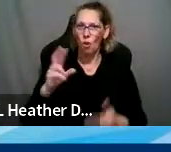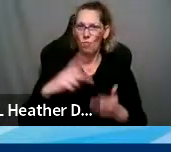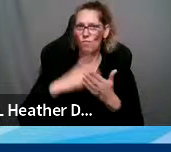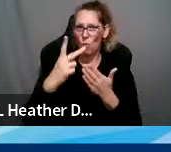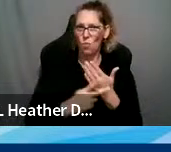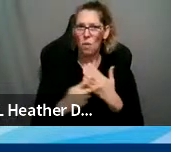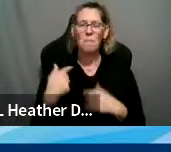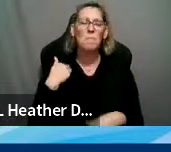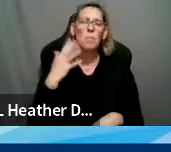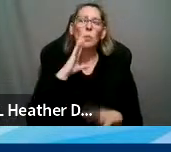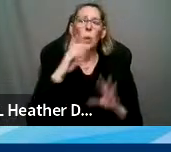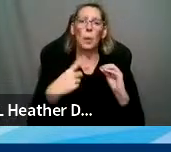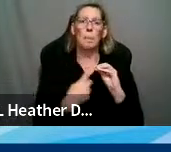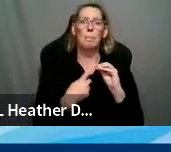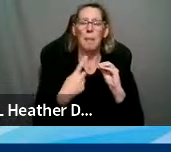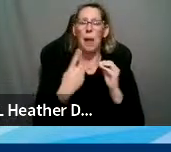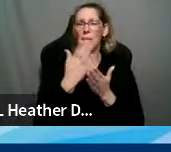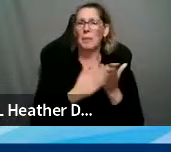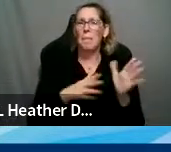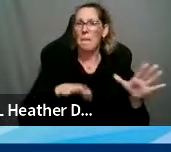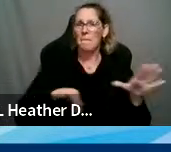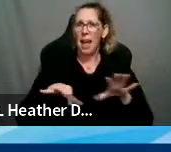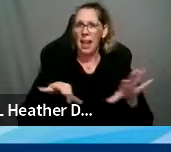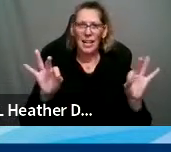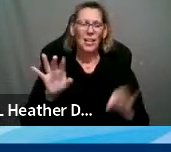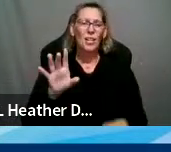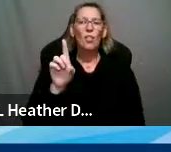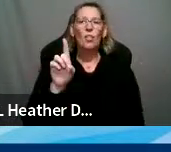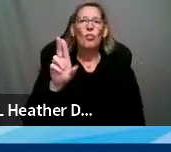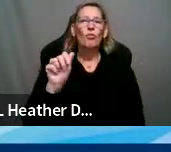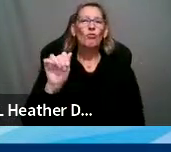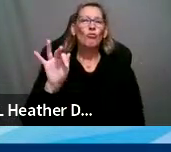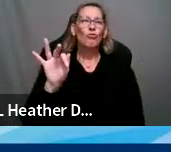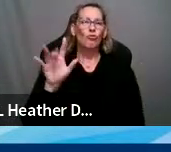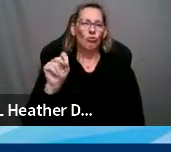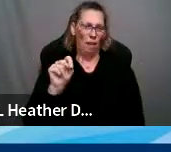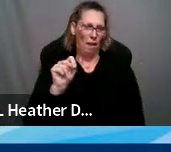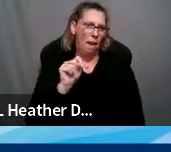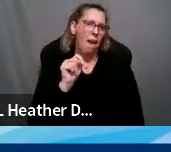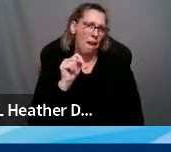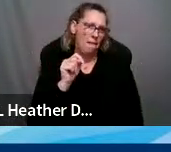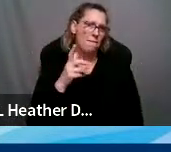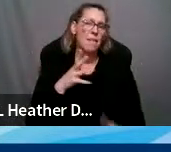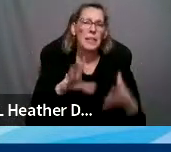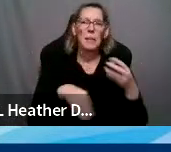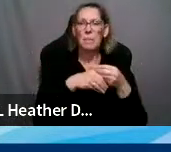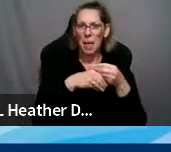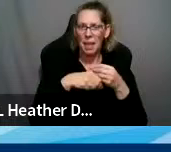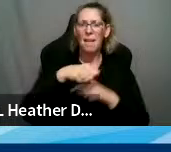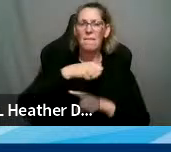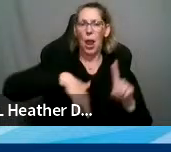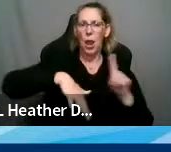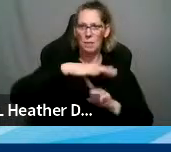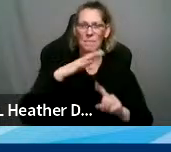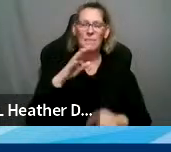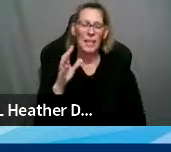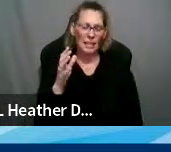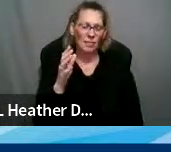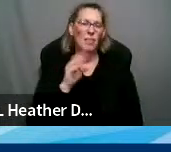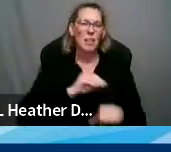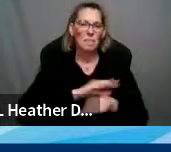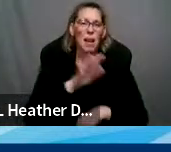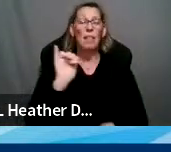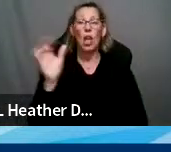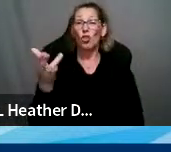continue talking about some of the findings in the draft supplemental environmental impact statement. As Chris had showed earlier,